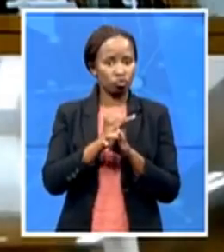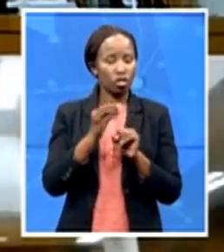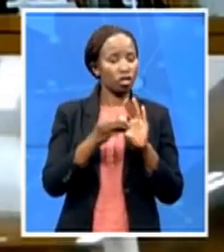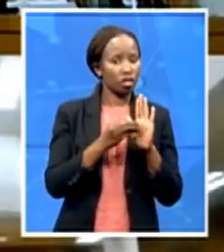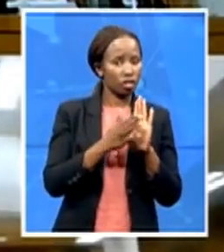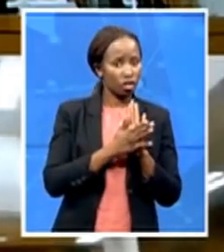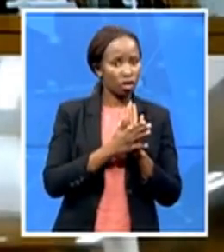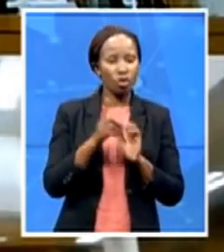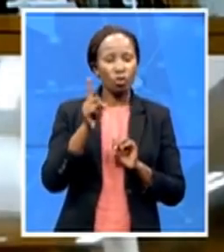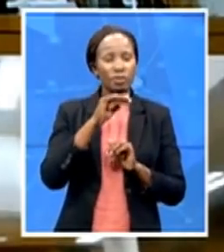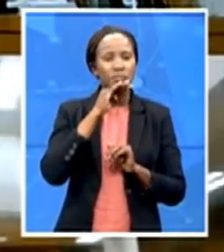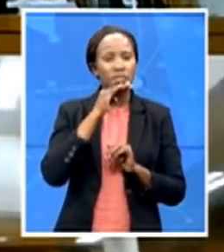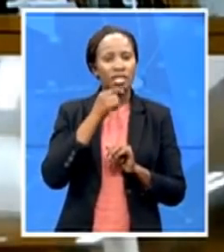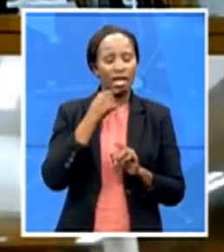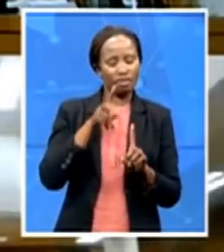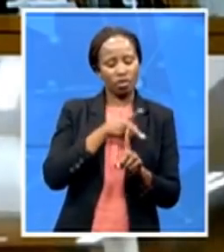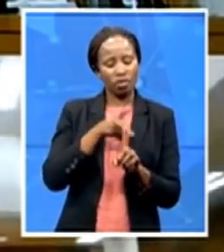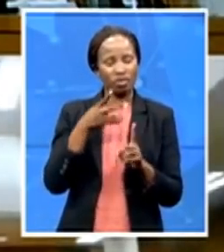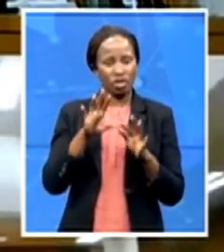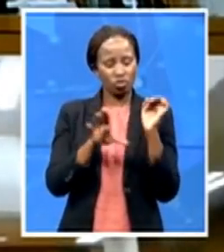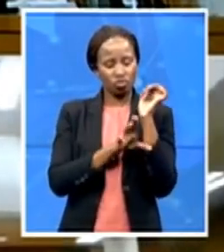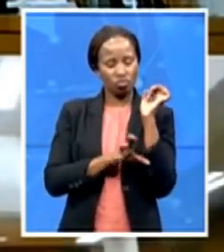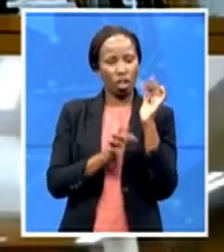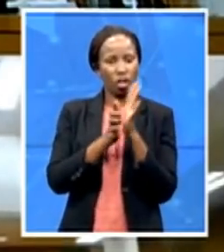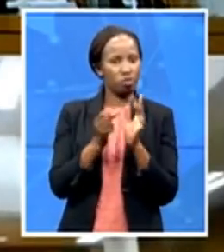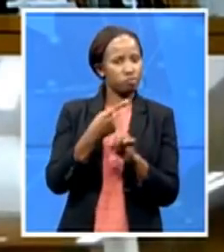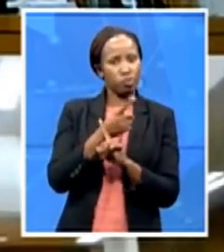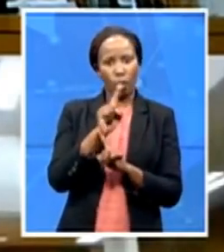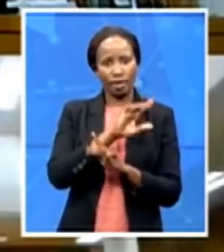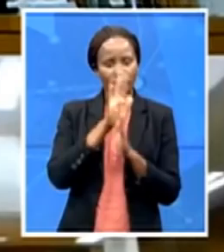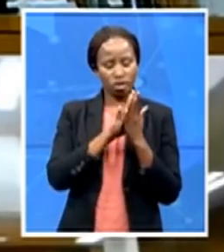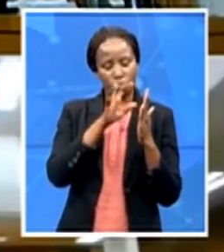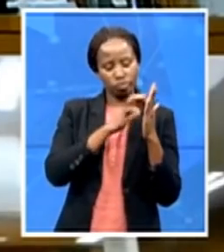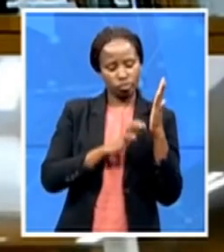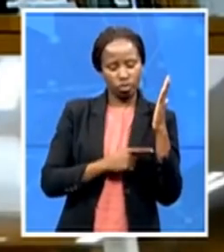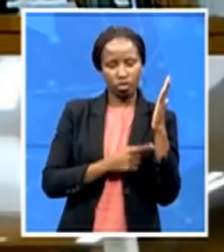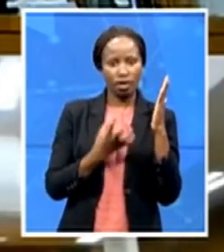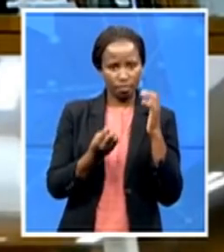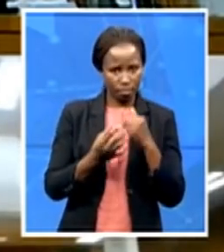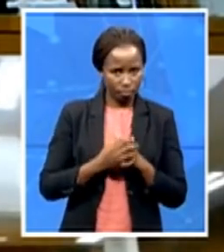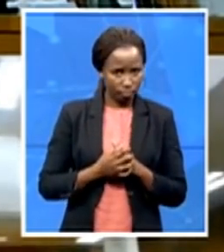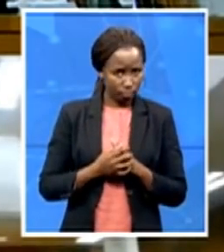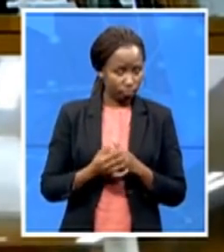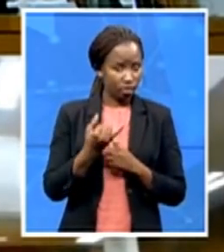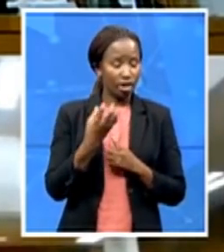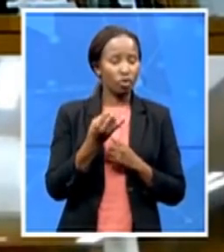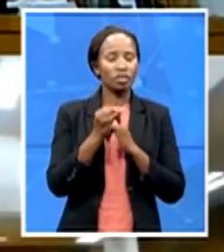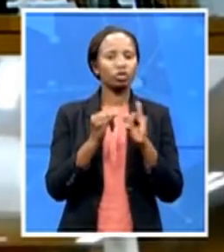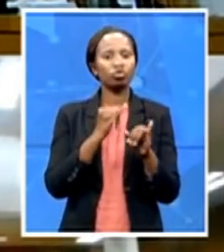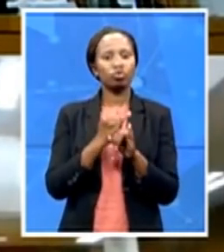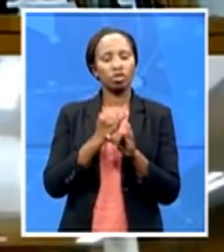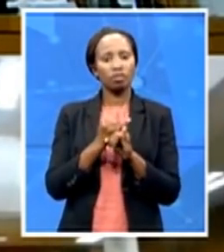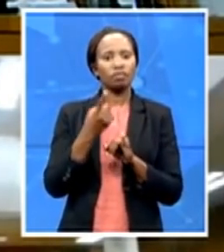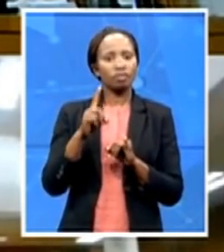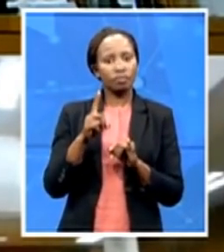law is, etc. So what we have here is an institutional predetermination of what misconduct is. The